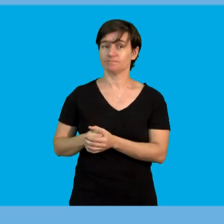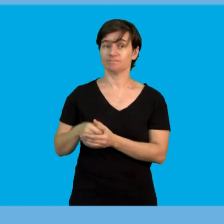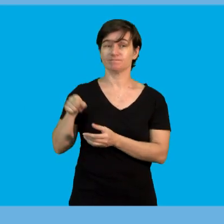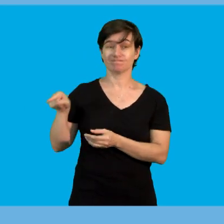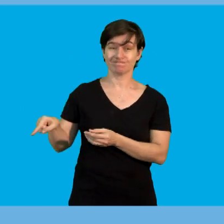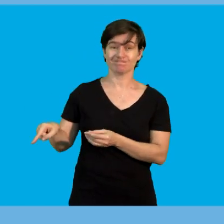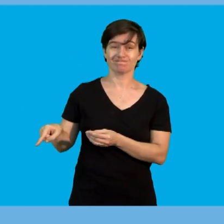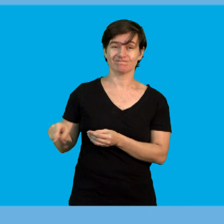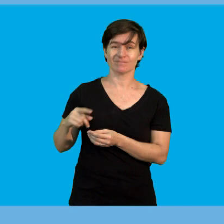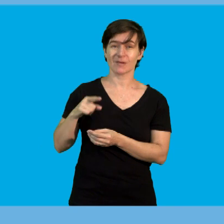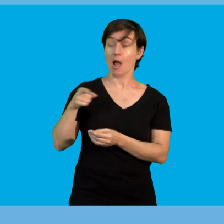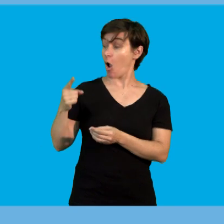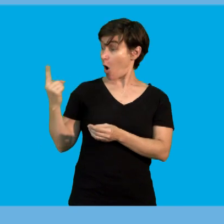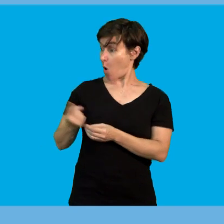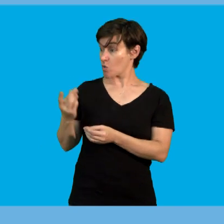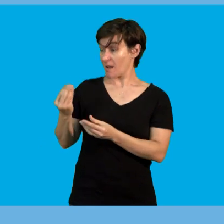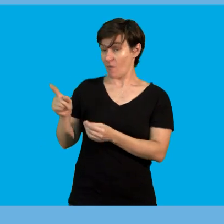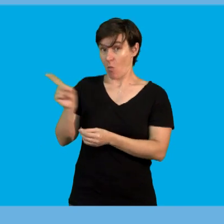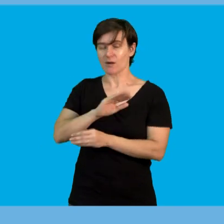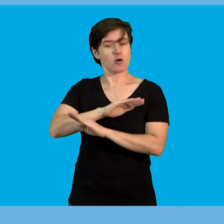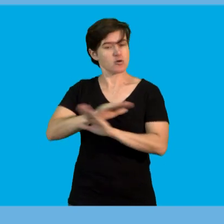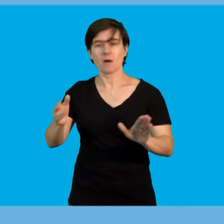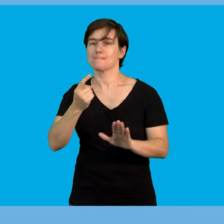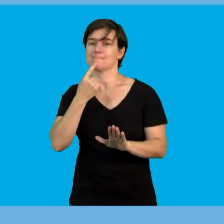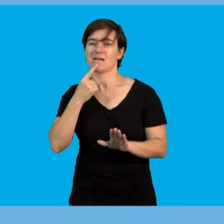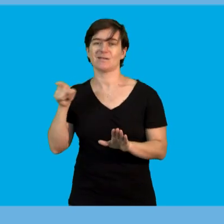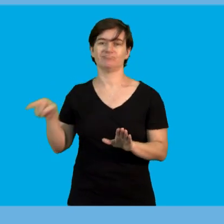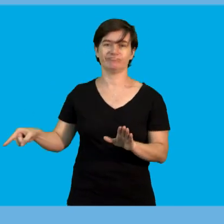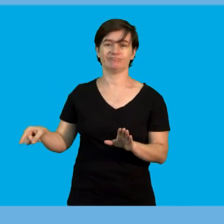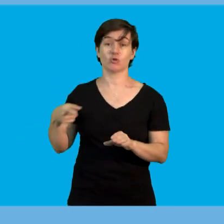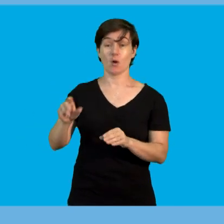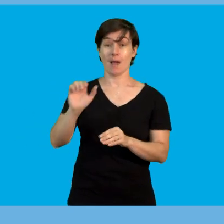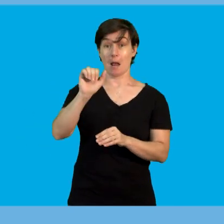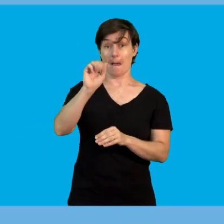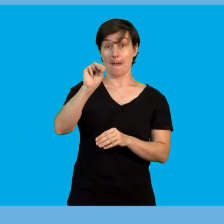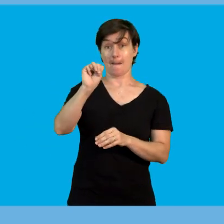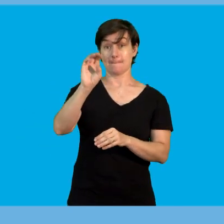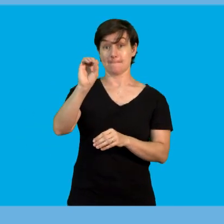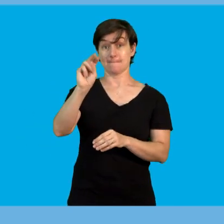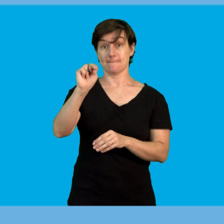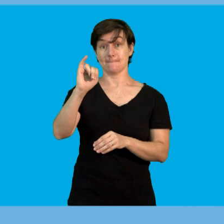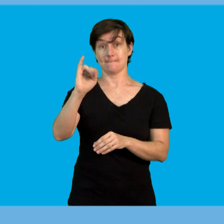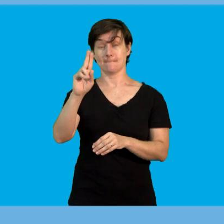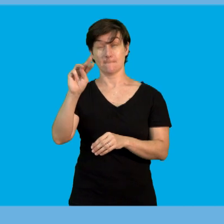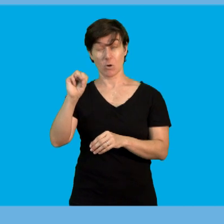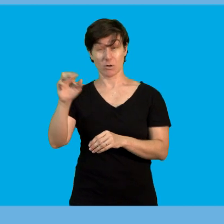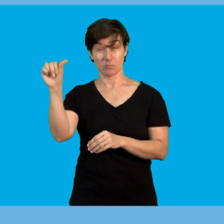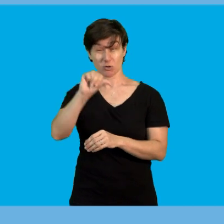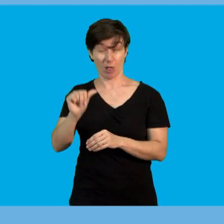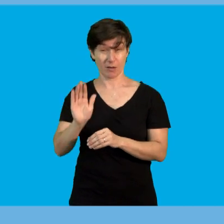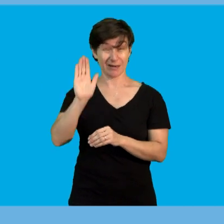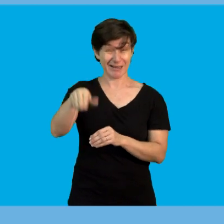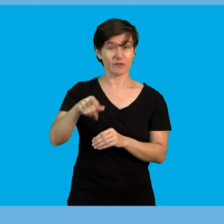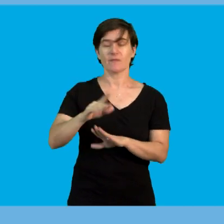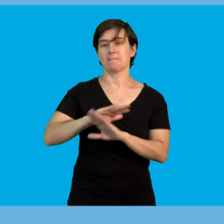mean? The ammonium consists of only non-metal elements. So the ammonium salt that is formed will only